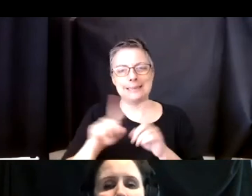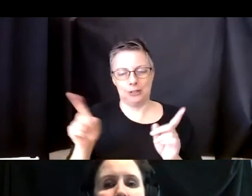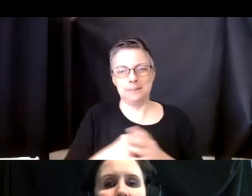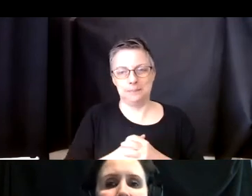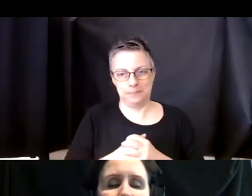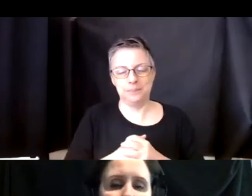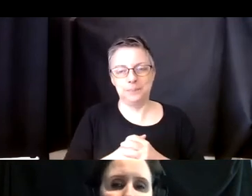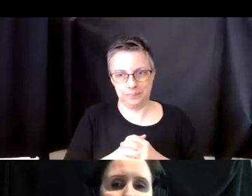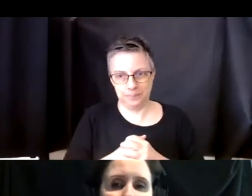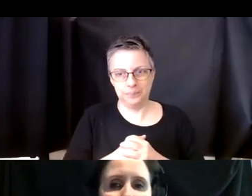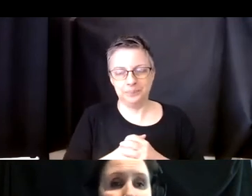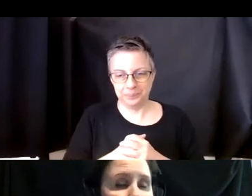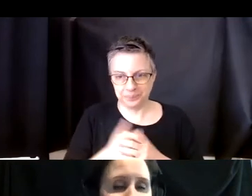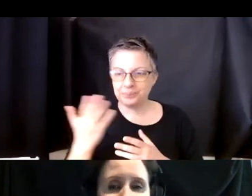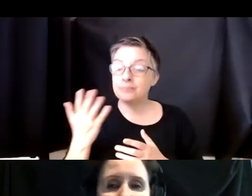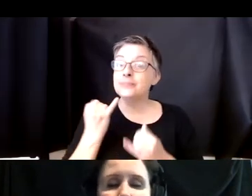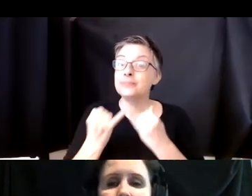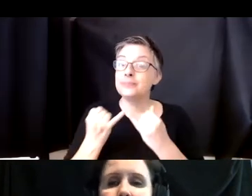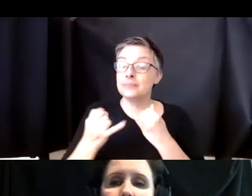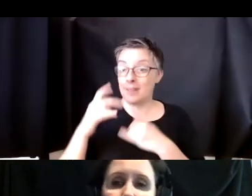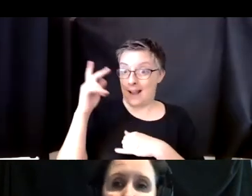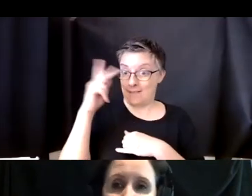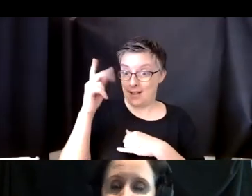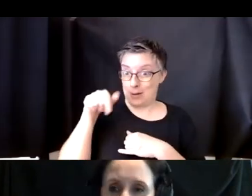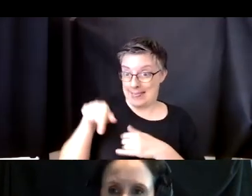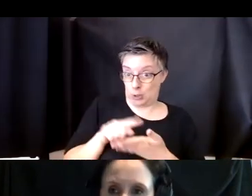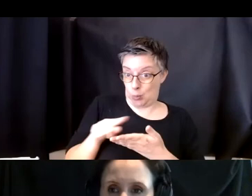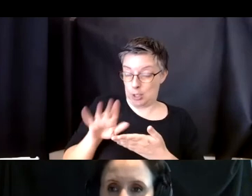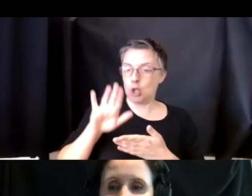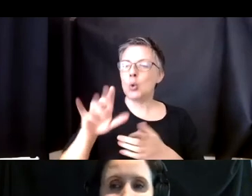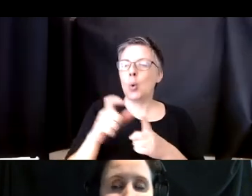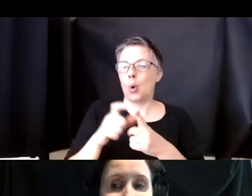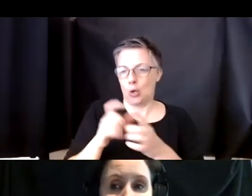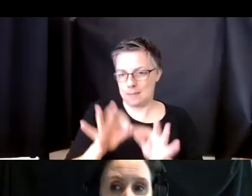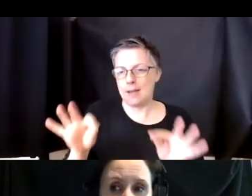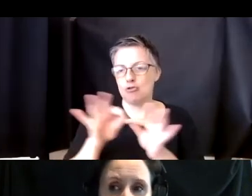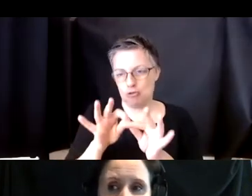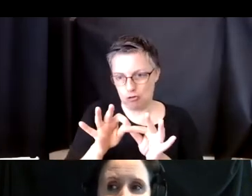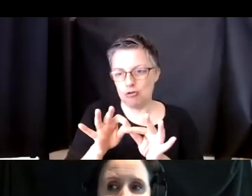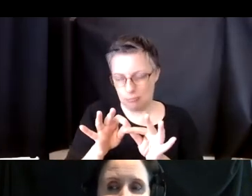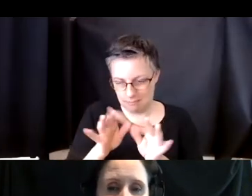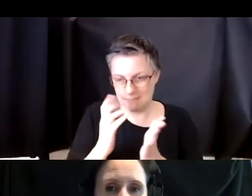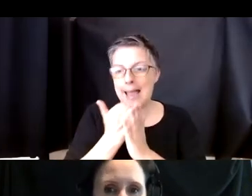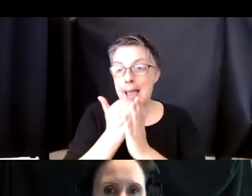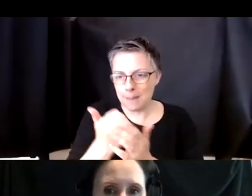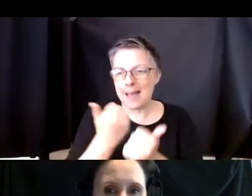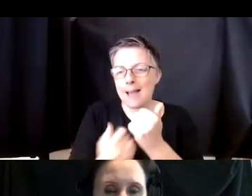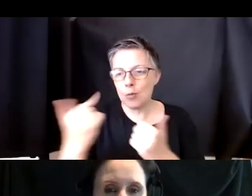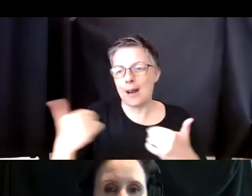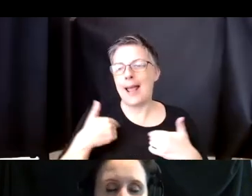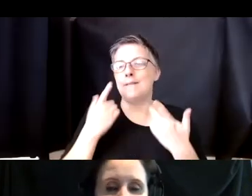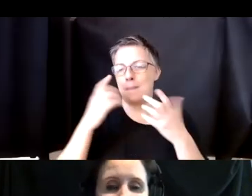The last philosophy from this week, your words matter. help everyone have the chance to